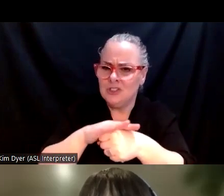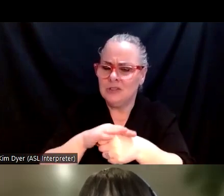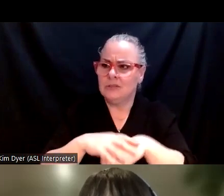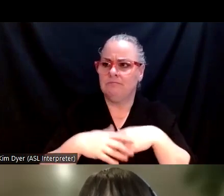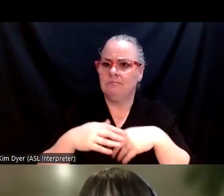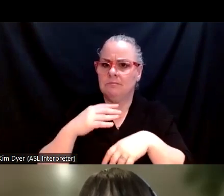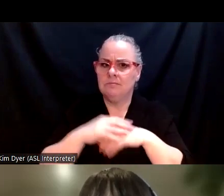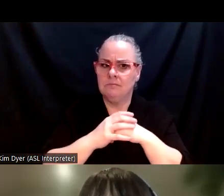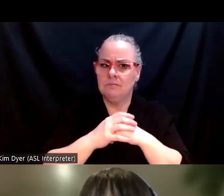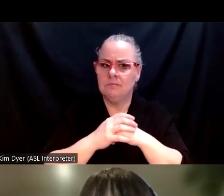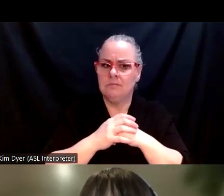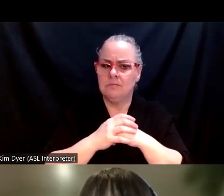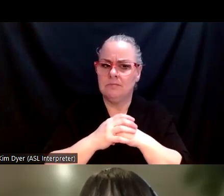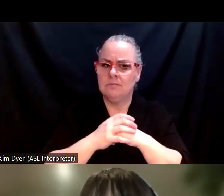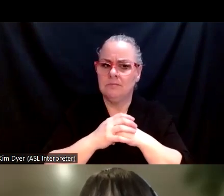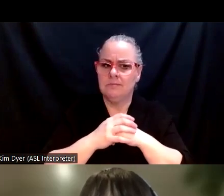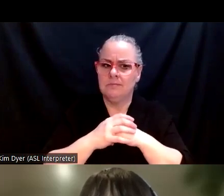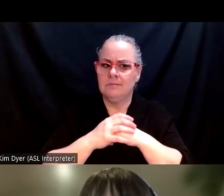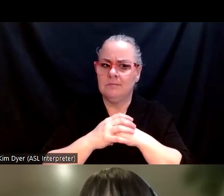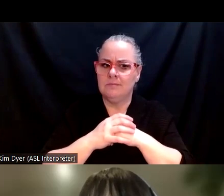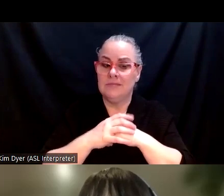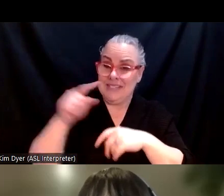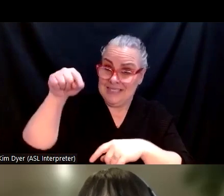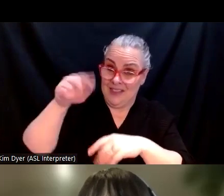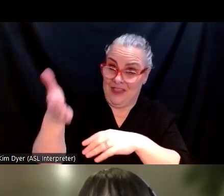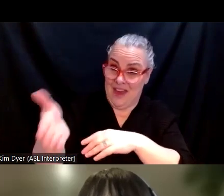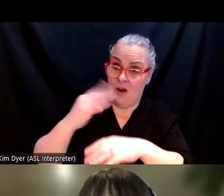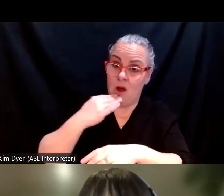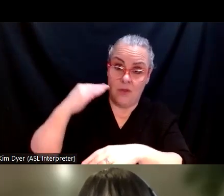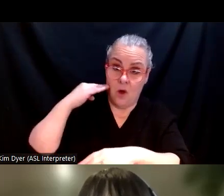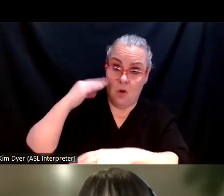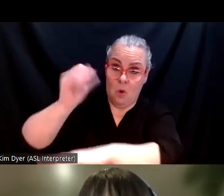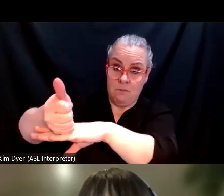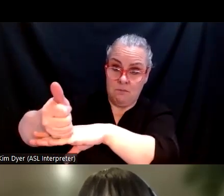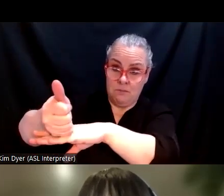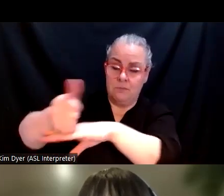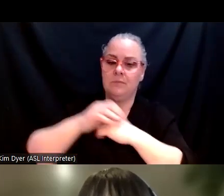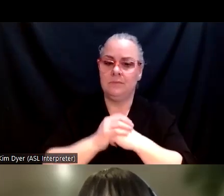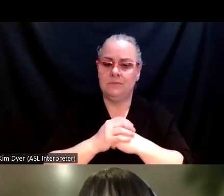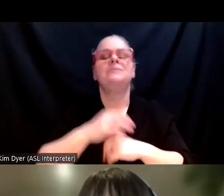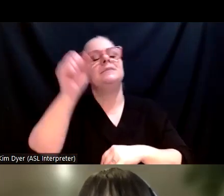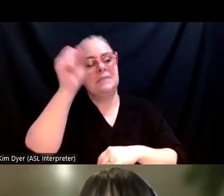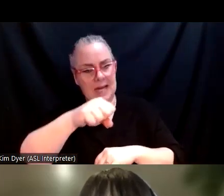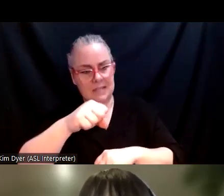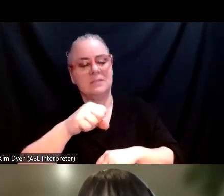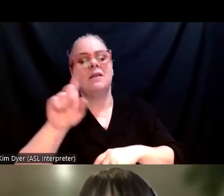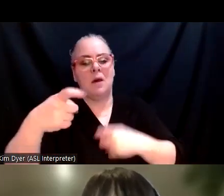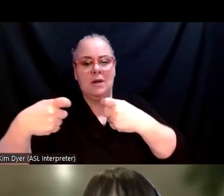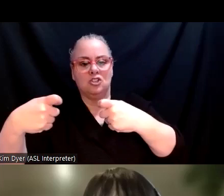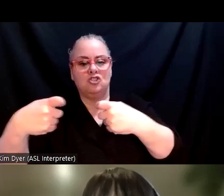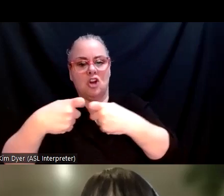know, is it within, is it within that organization of 30 vehicles? Or yes. Is it, okay. The idea is that there'll be a charging